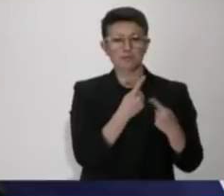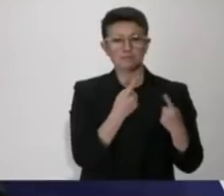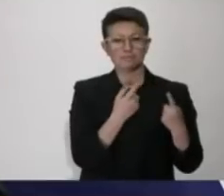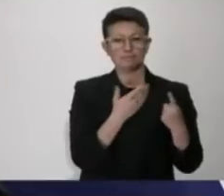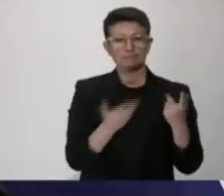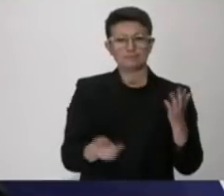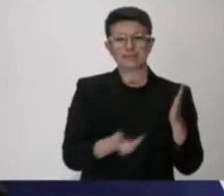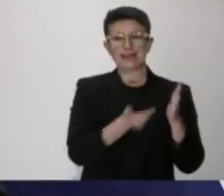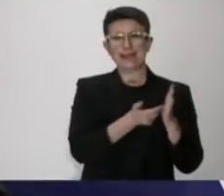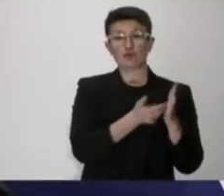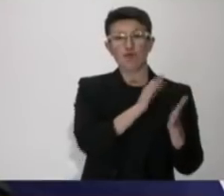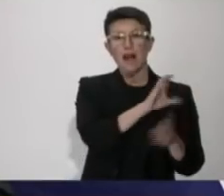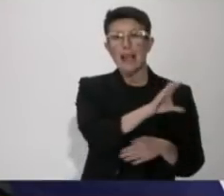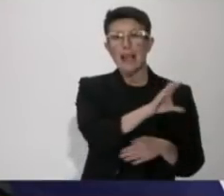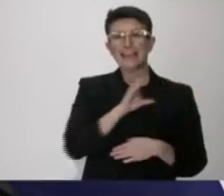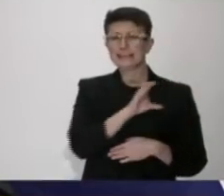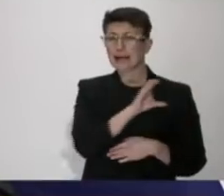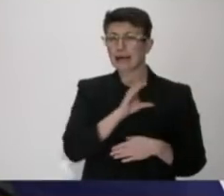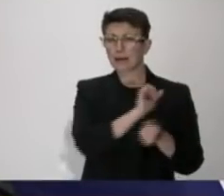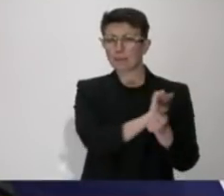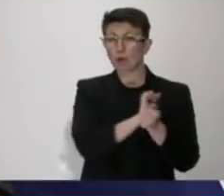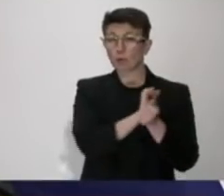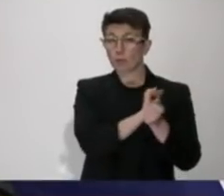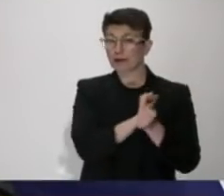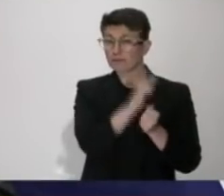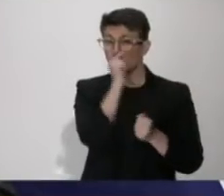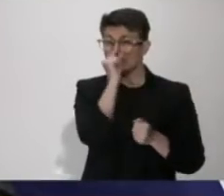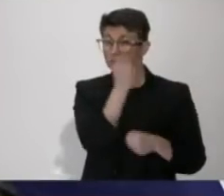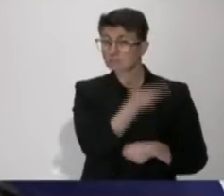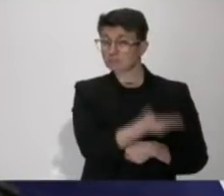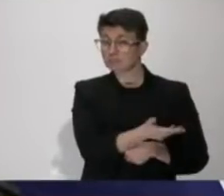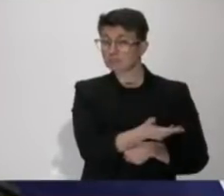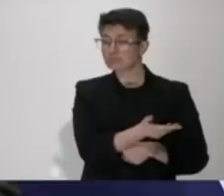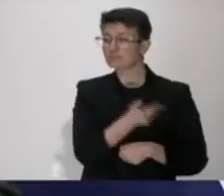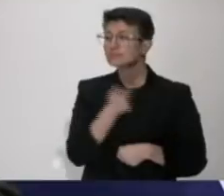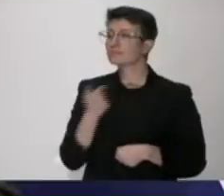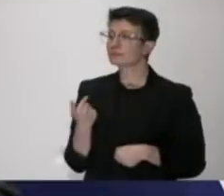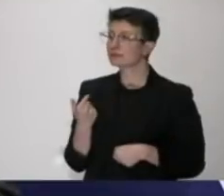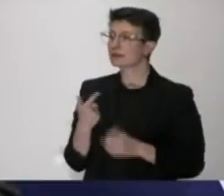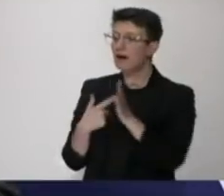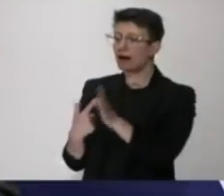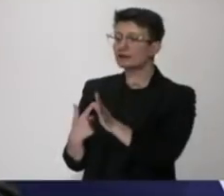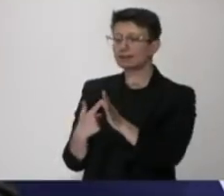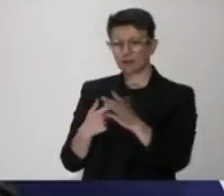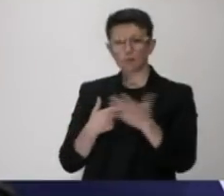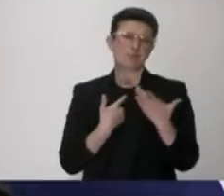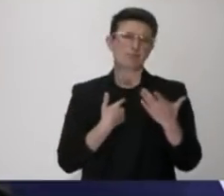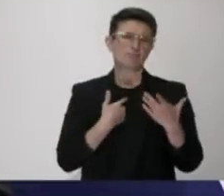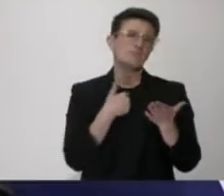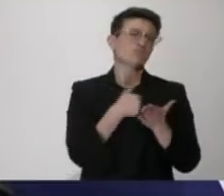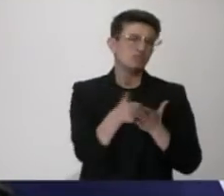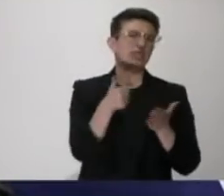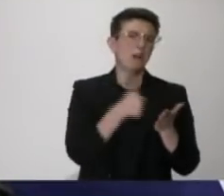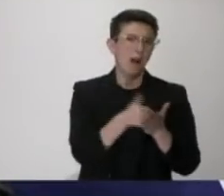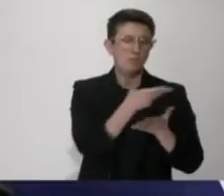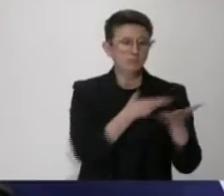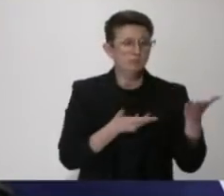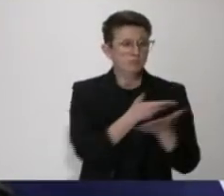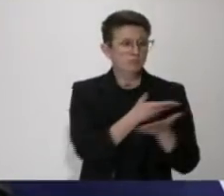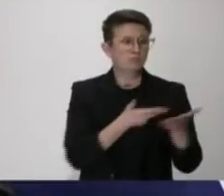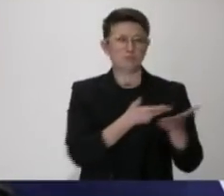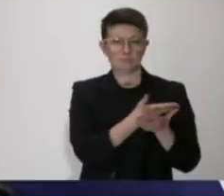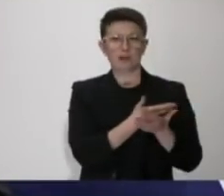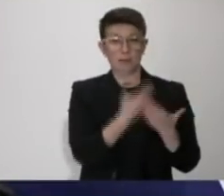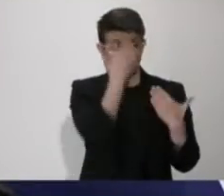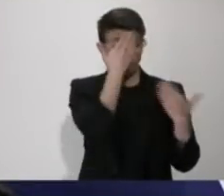is undertaking that work, and obviously that's a conversation we have. We continue to talk regularly, respecting each other's independence,